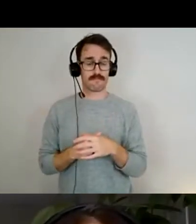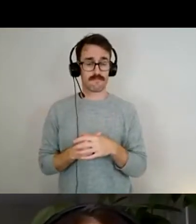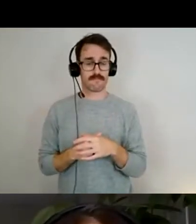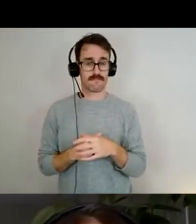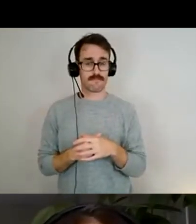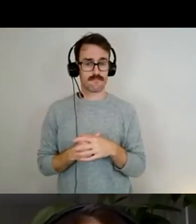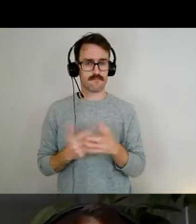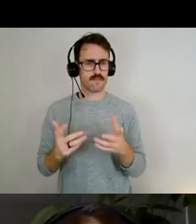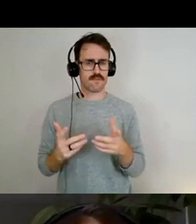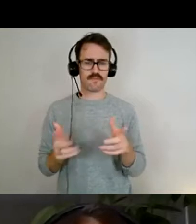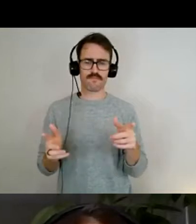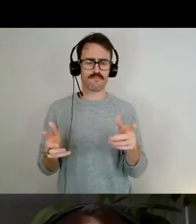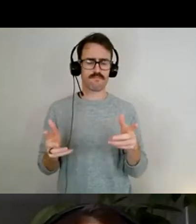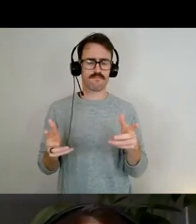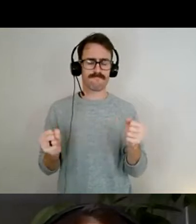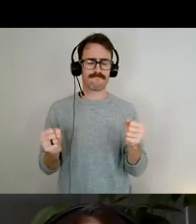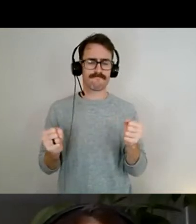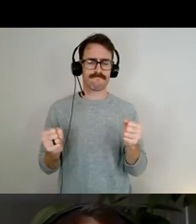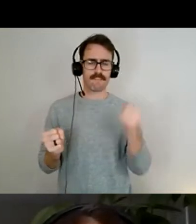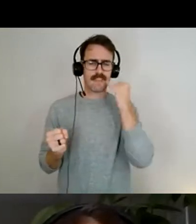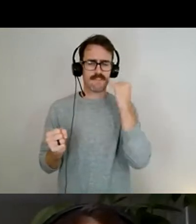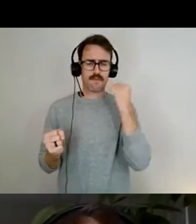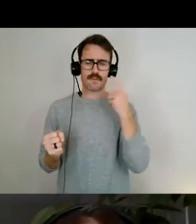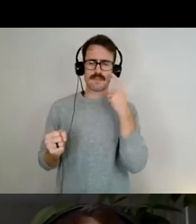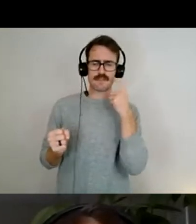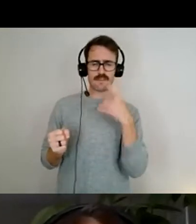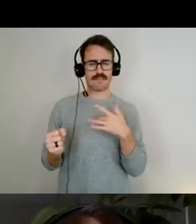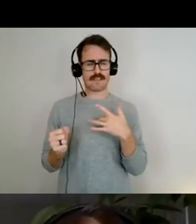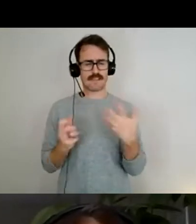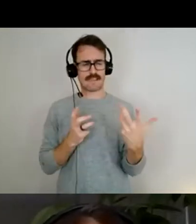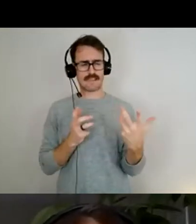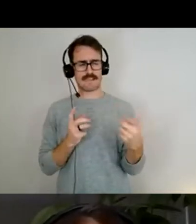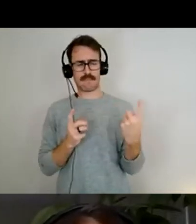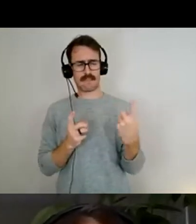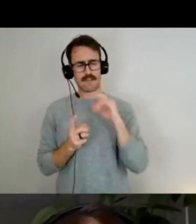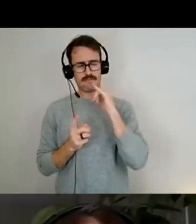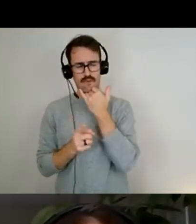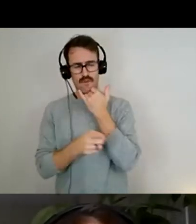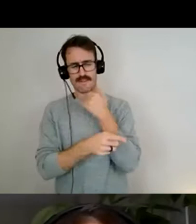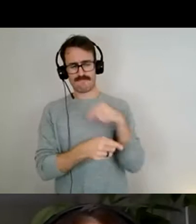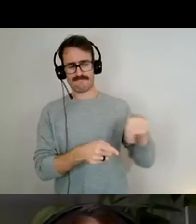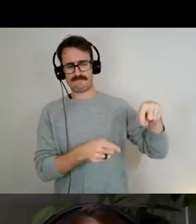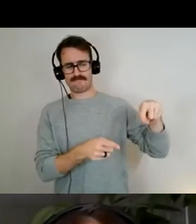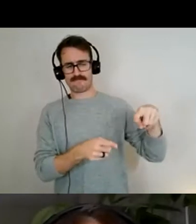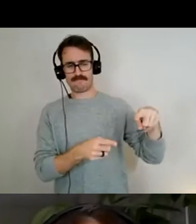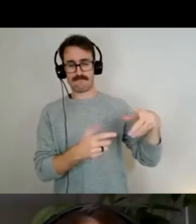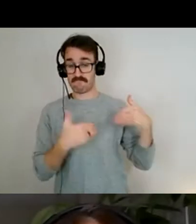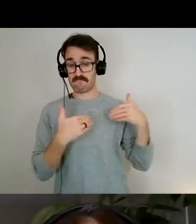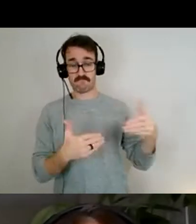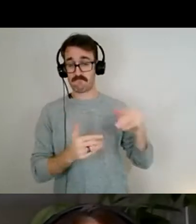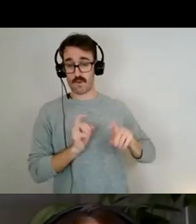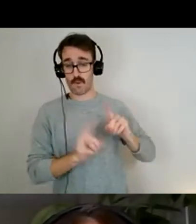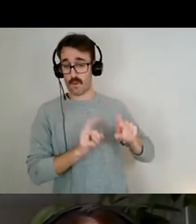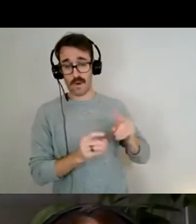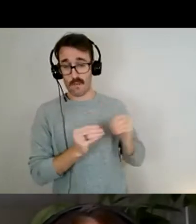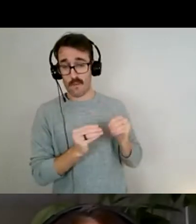feel that there is something not fitting and not sitting right, and not to inquire more. And